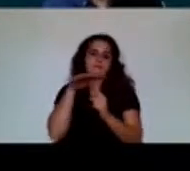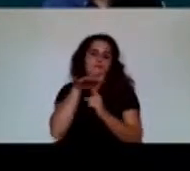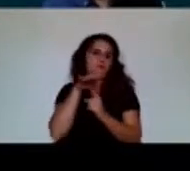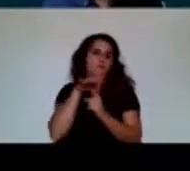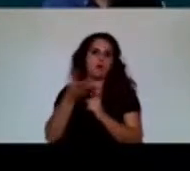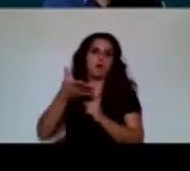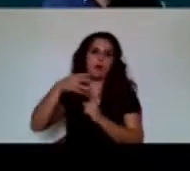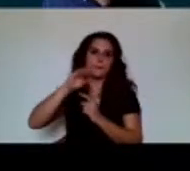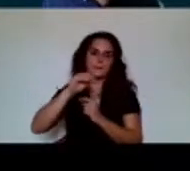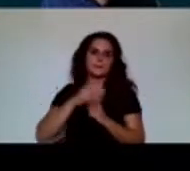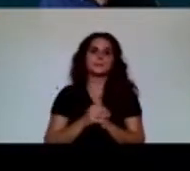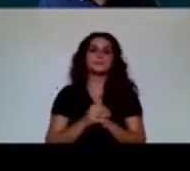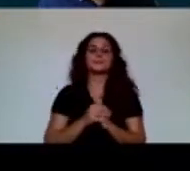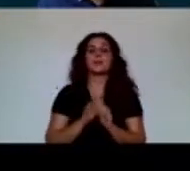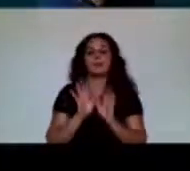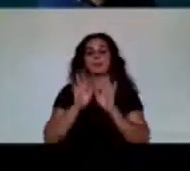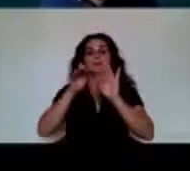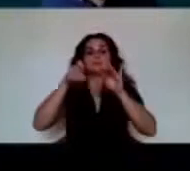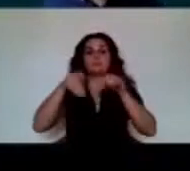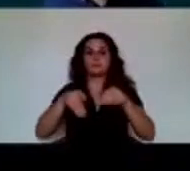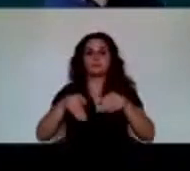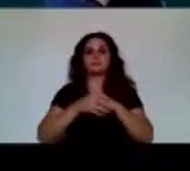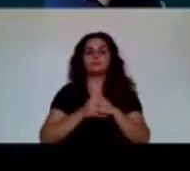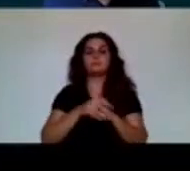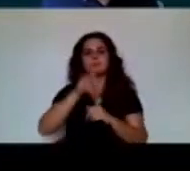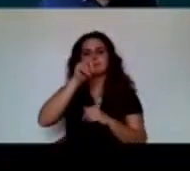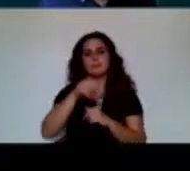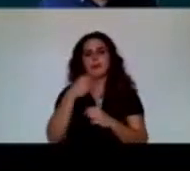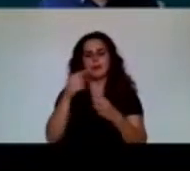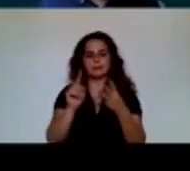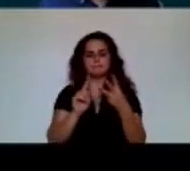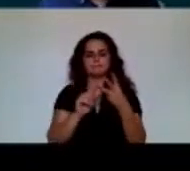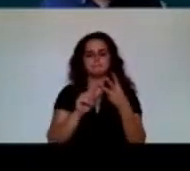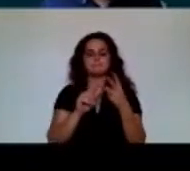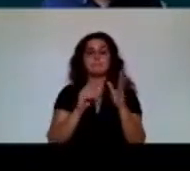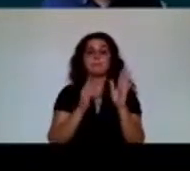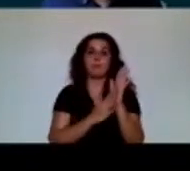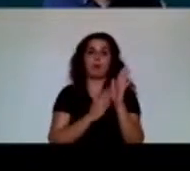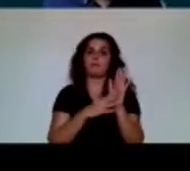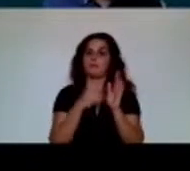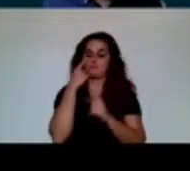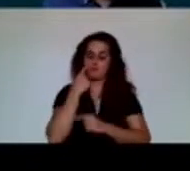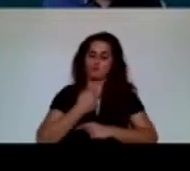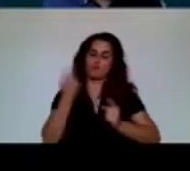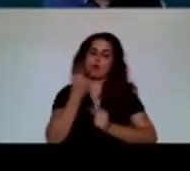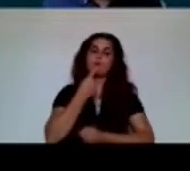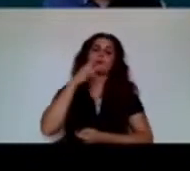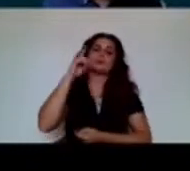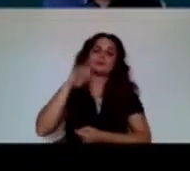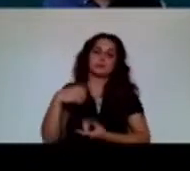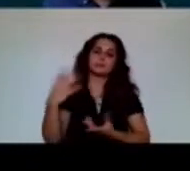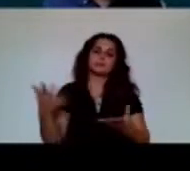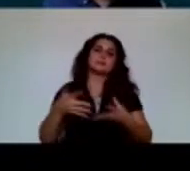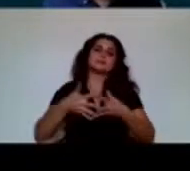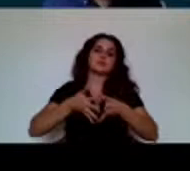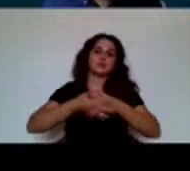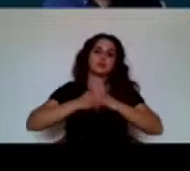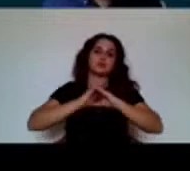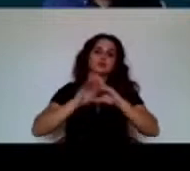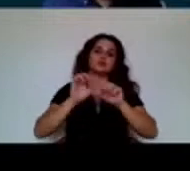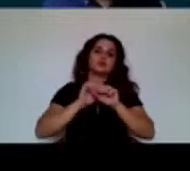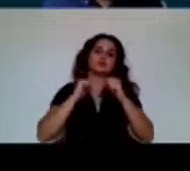them. And finally, there's also evidence showing that stronger implicit